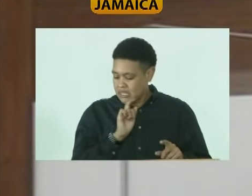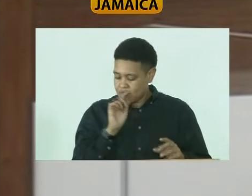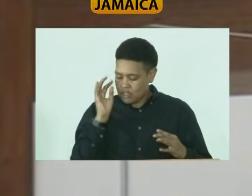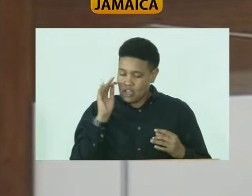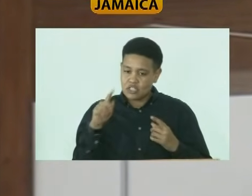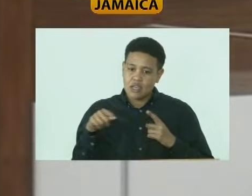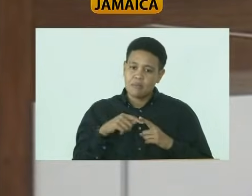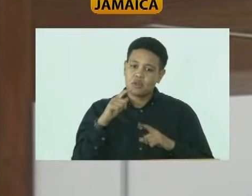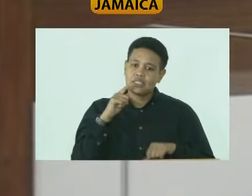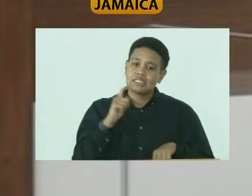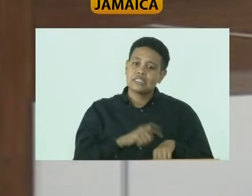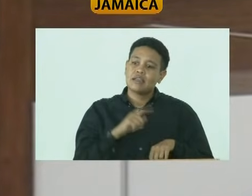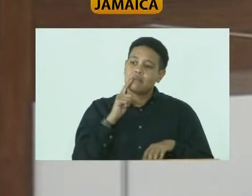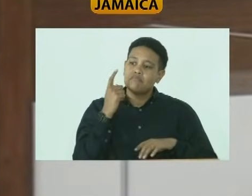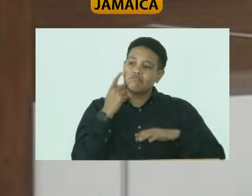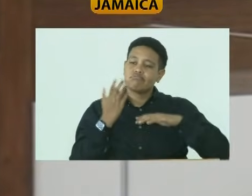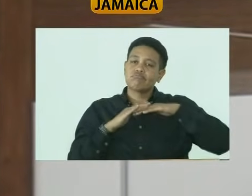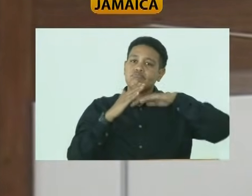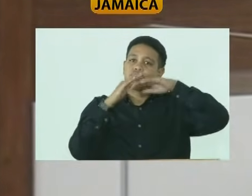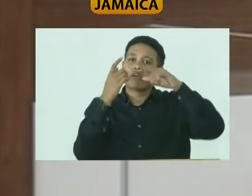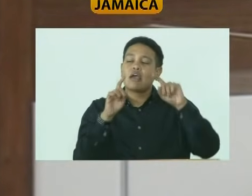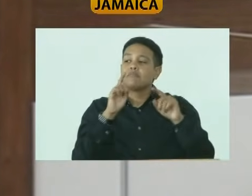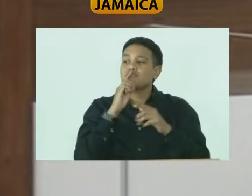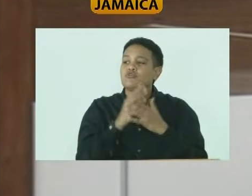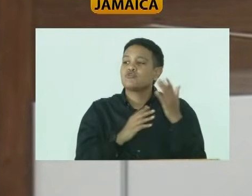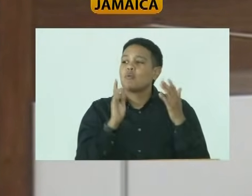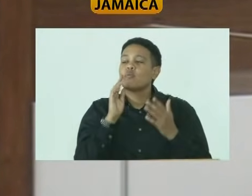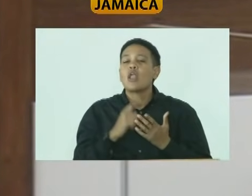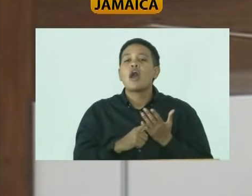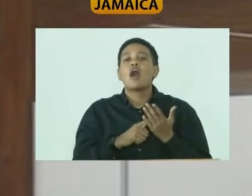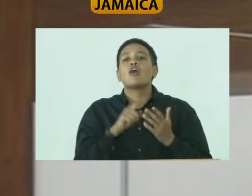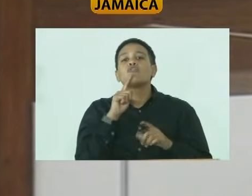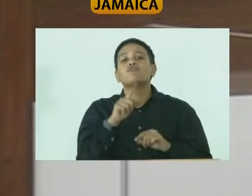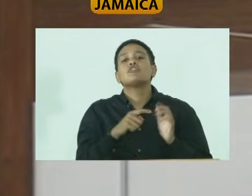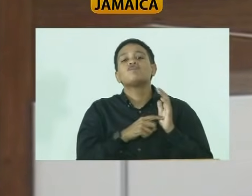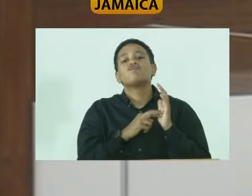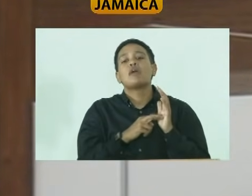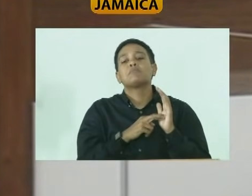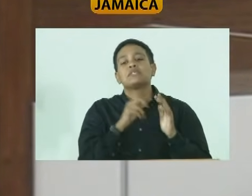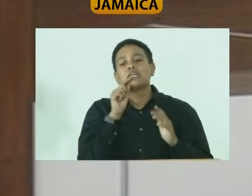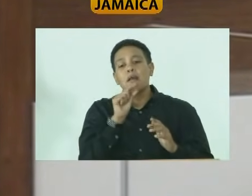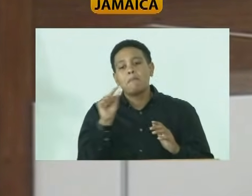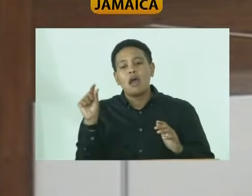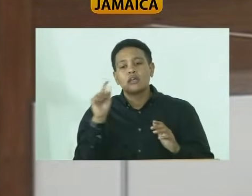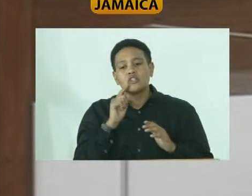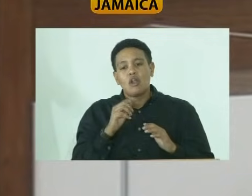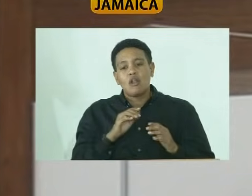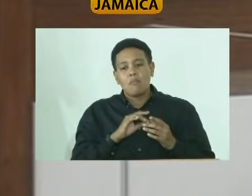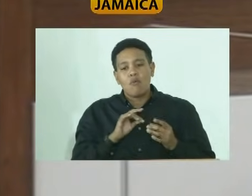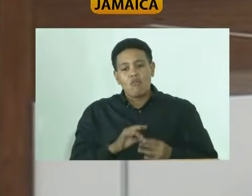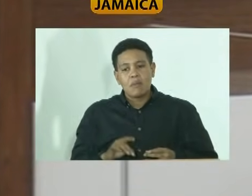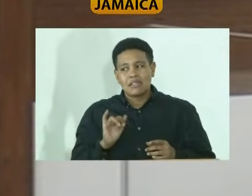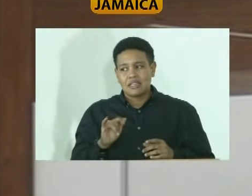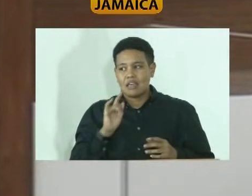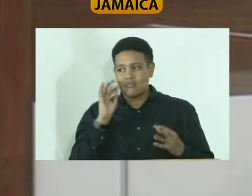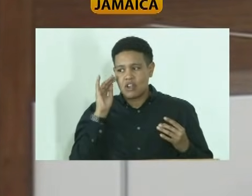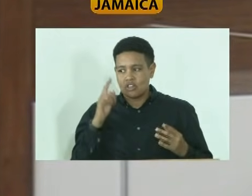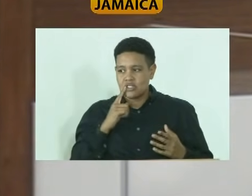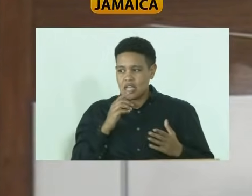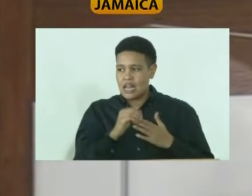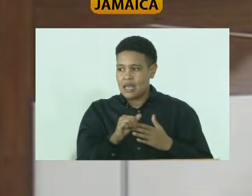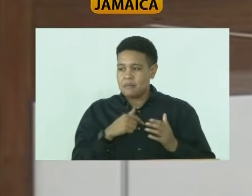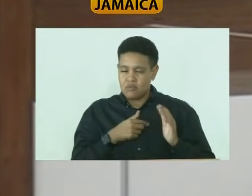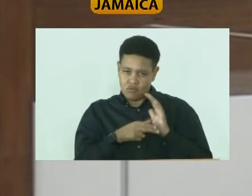about the timing of the increase, even though some would argue that it represents a marginal movement. That concern led me to review